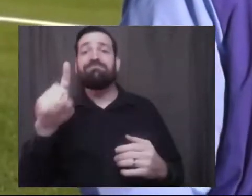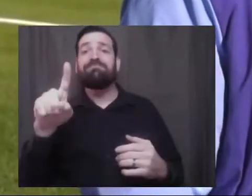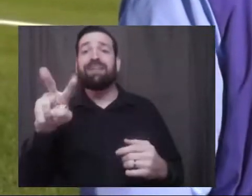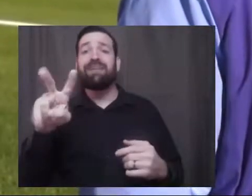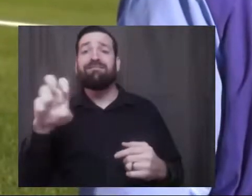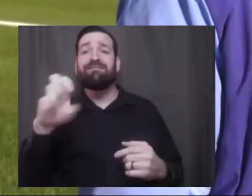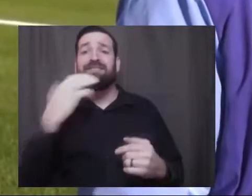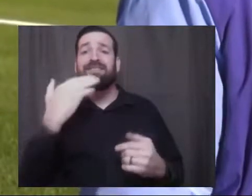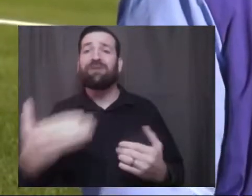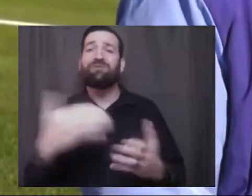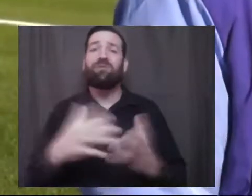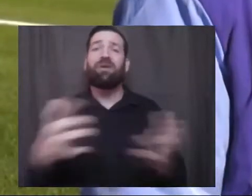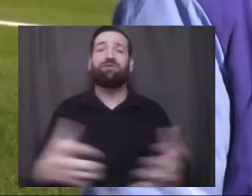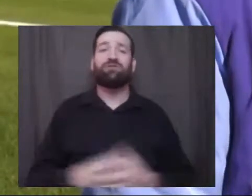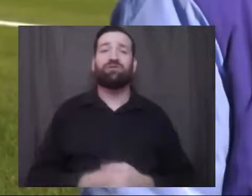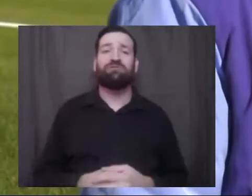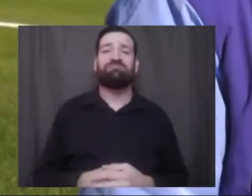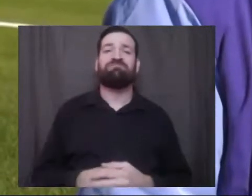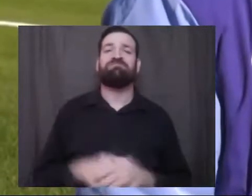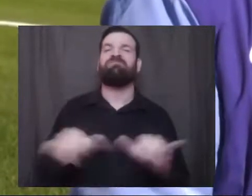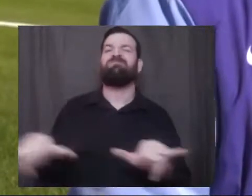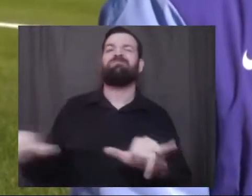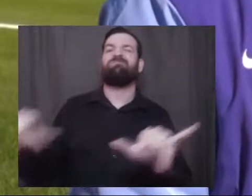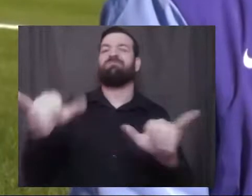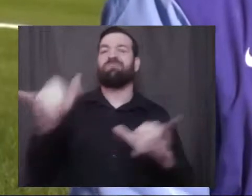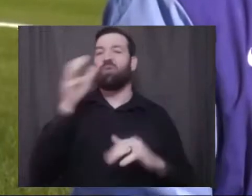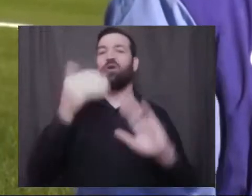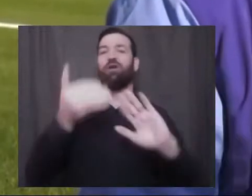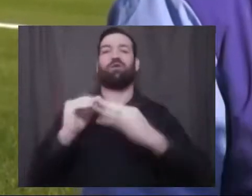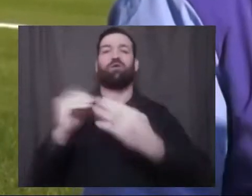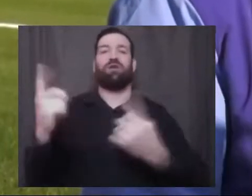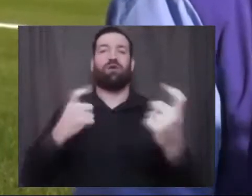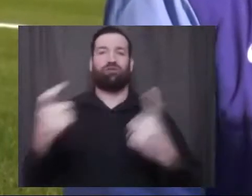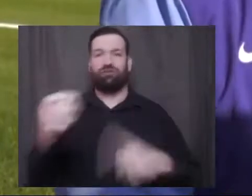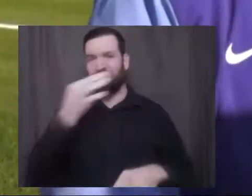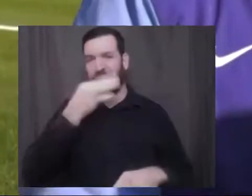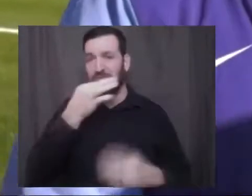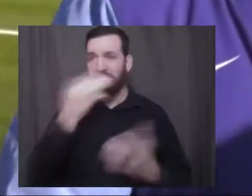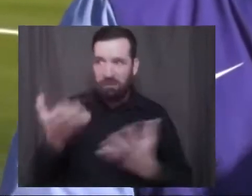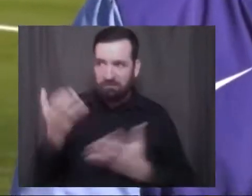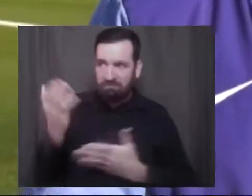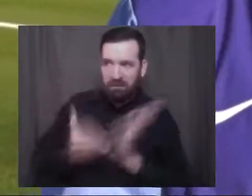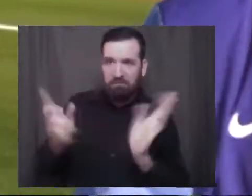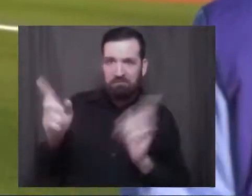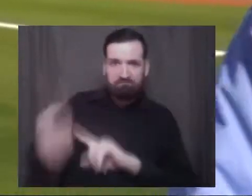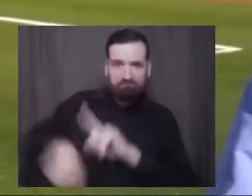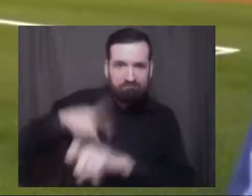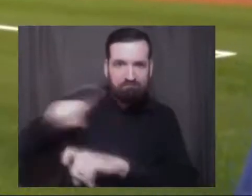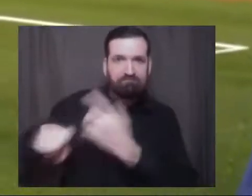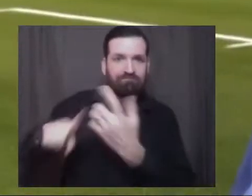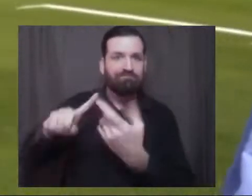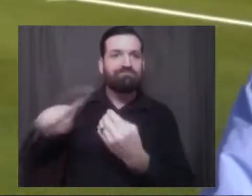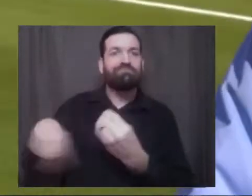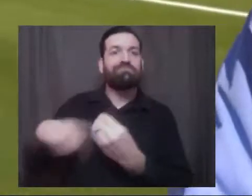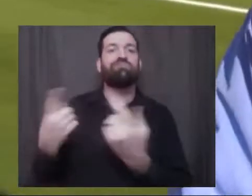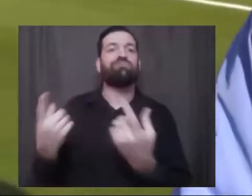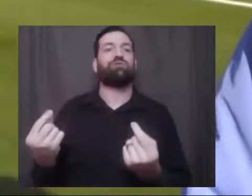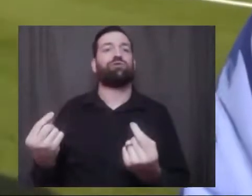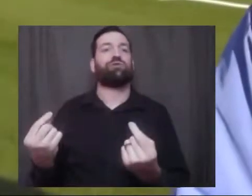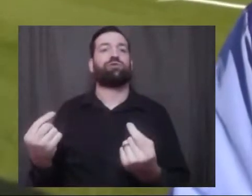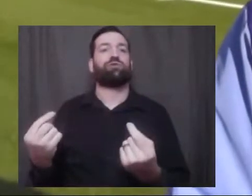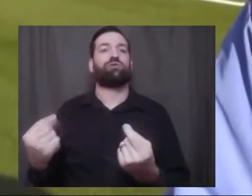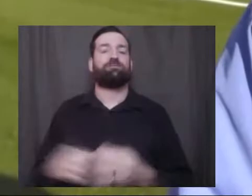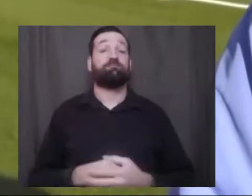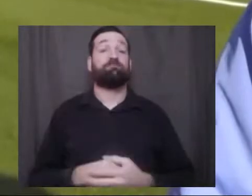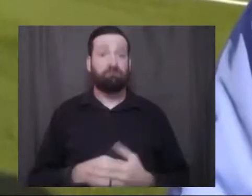will, and we'll take some community questions here in a little bit. People may have some questions about what to do when they come out here. Good. So awesome. Okay. So let's. I think we're going to head over. Are we going to head over